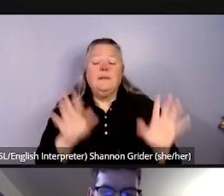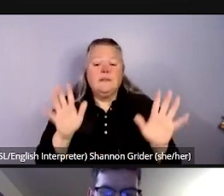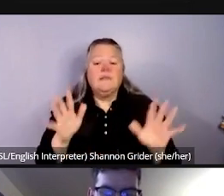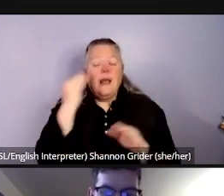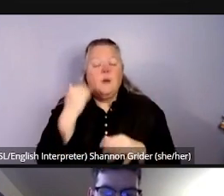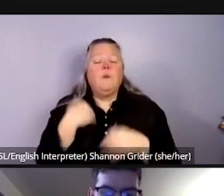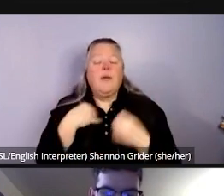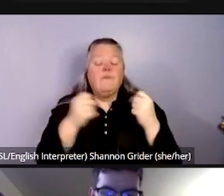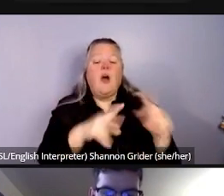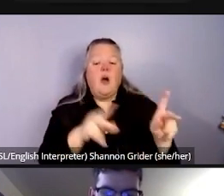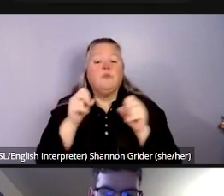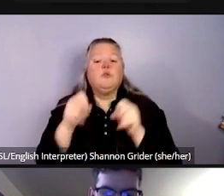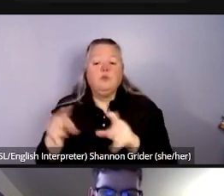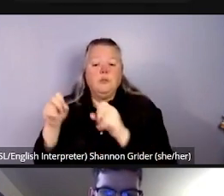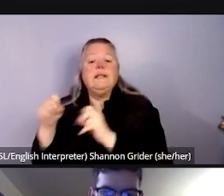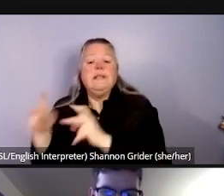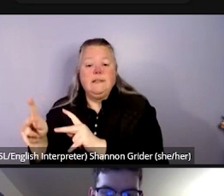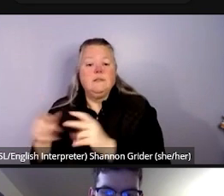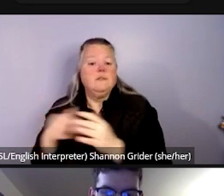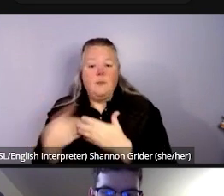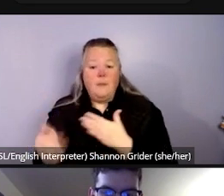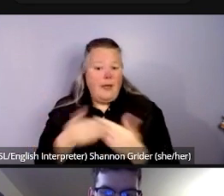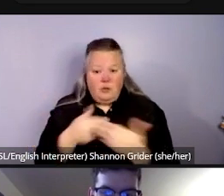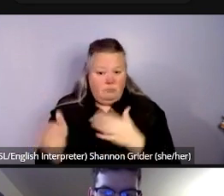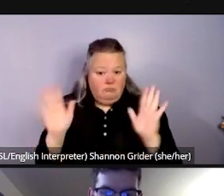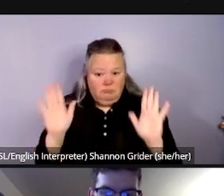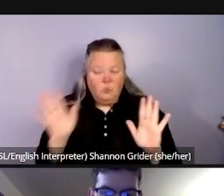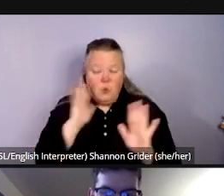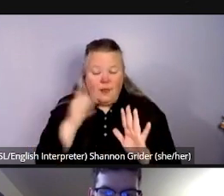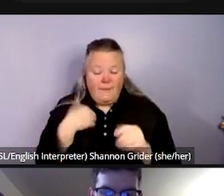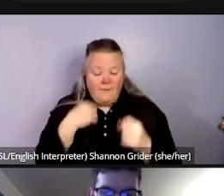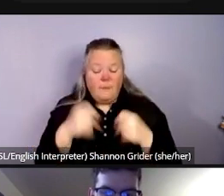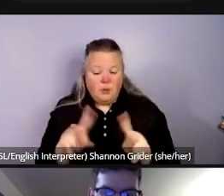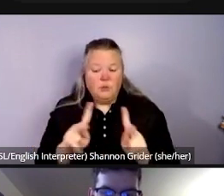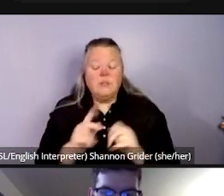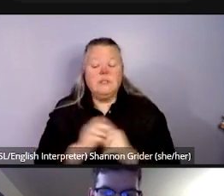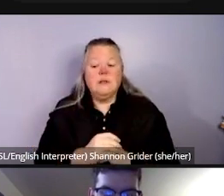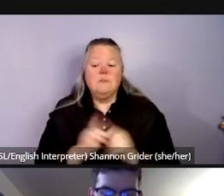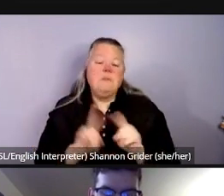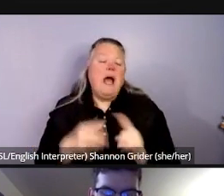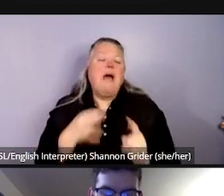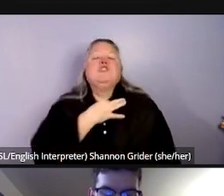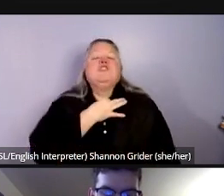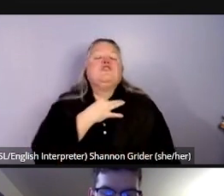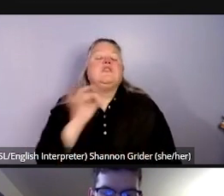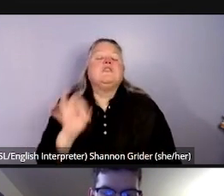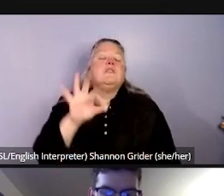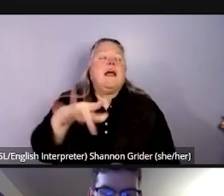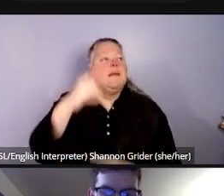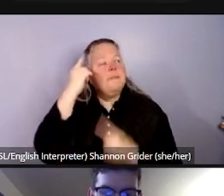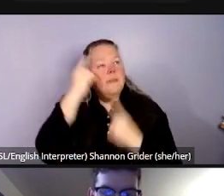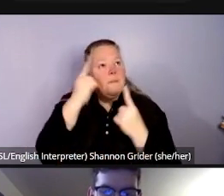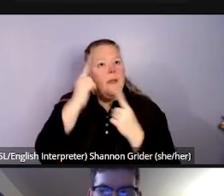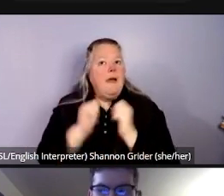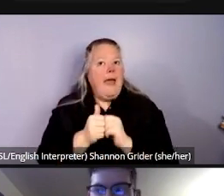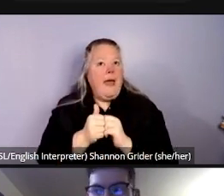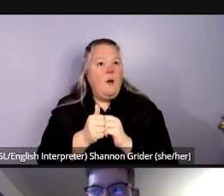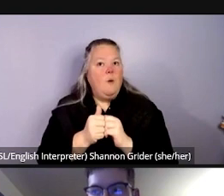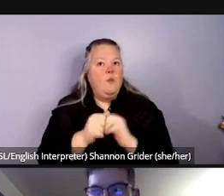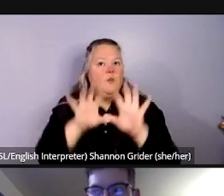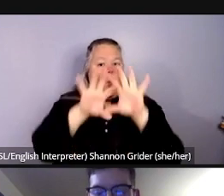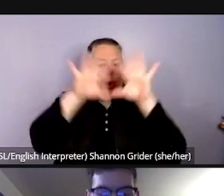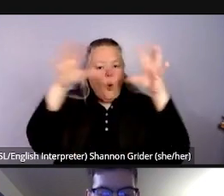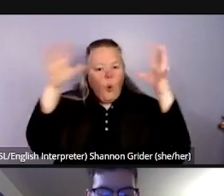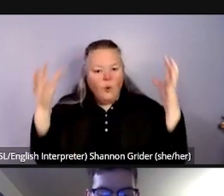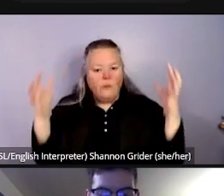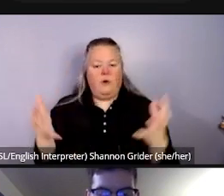opportunities, no matter. But anyway, I was just kind of thinking about what that